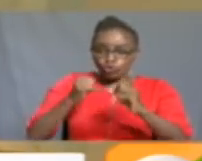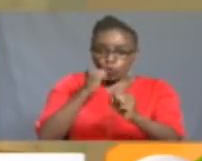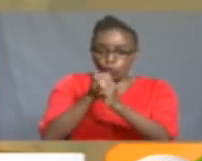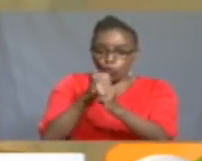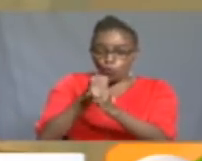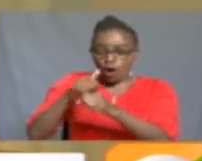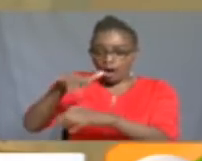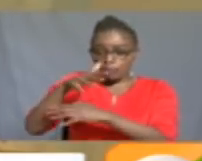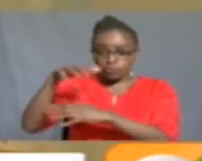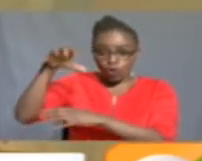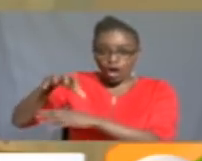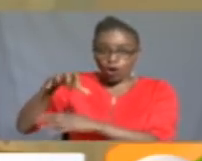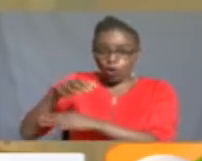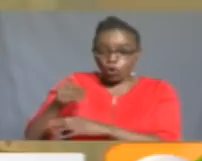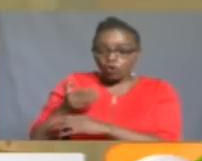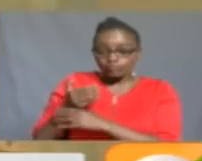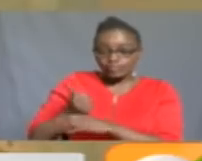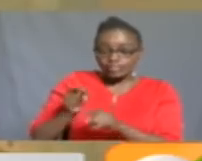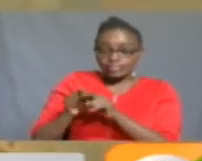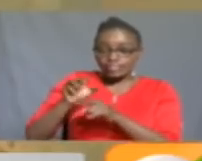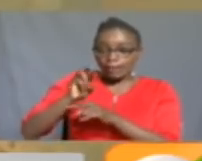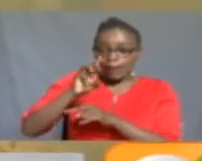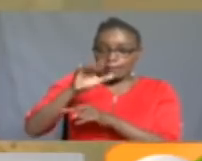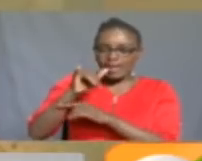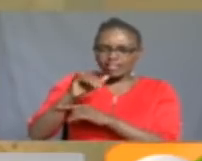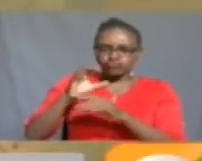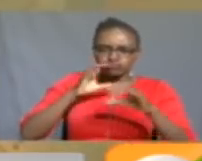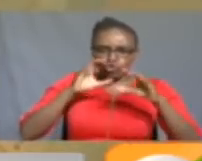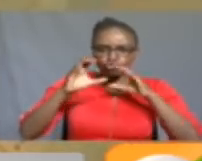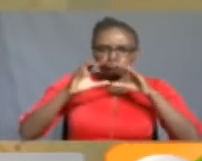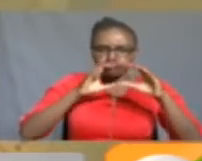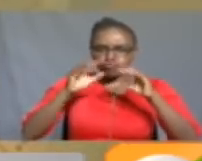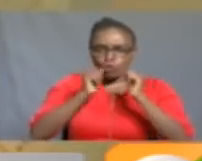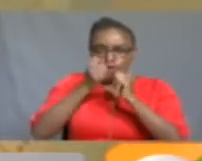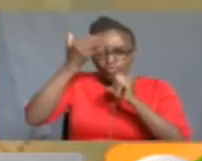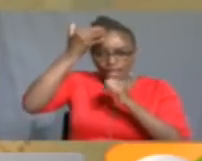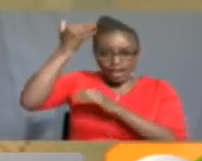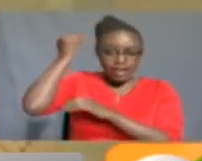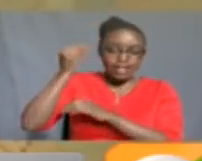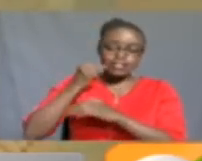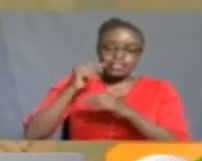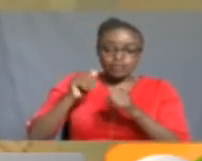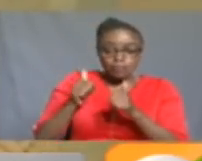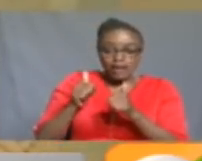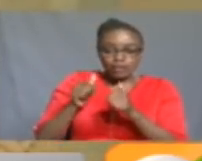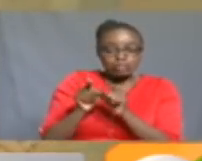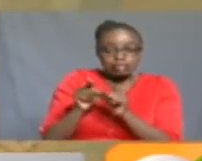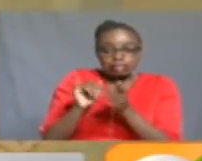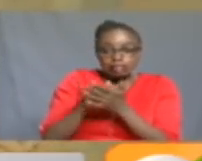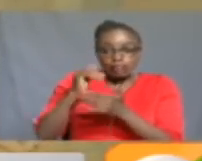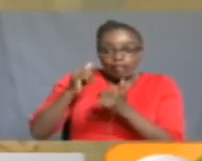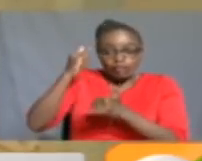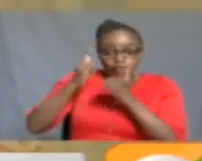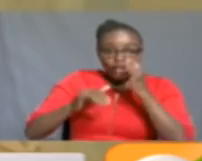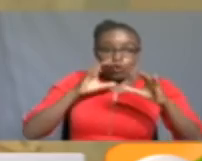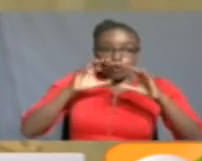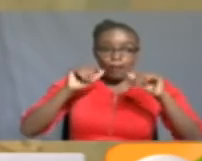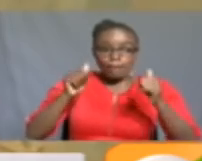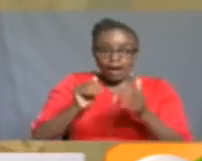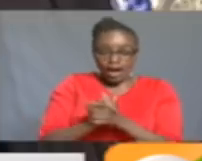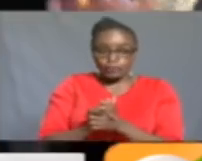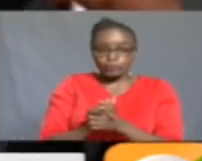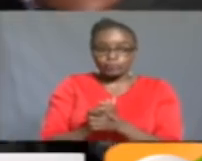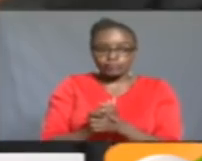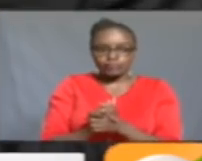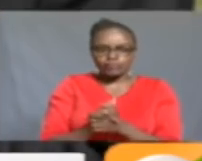in Congo. Her sister Mary had been in constant contact with the nun and is yet to get over their final communication. Tulikuwa